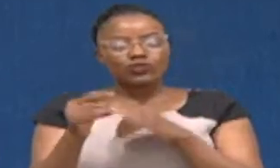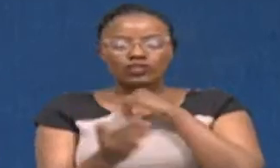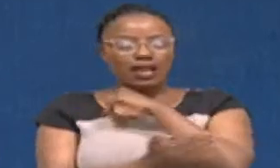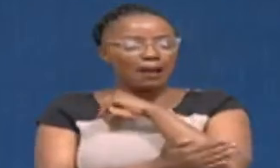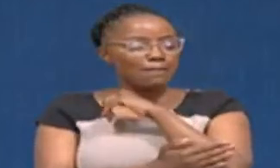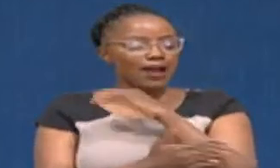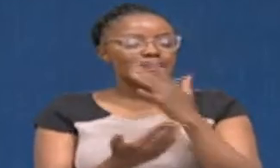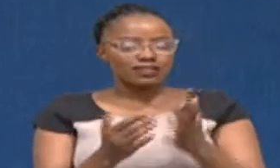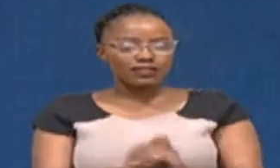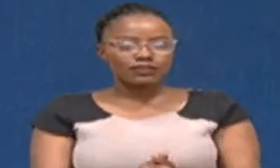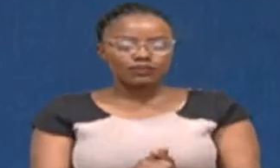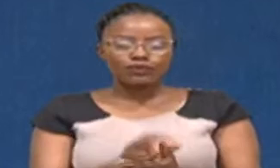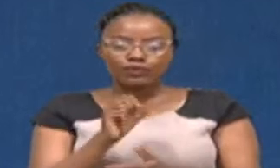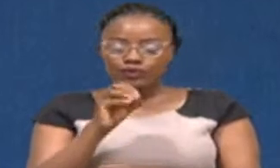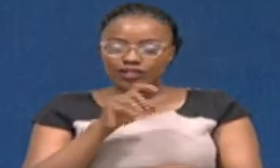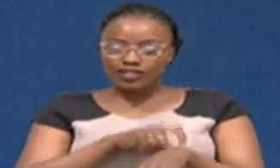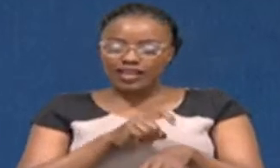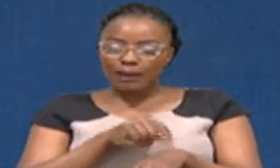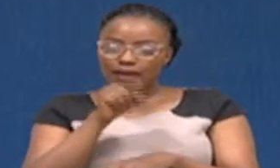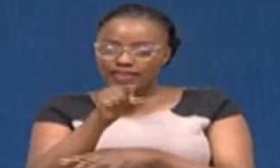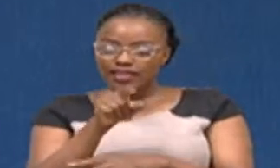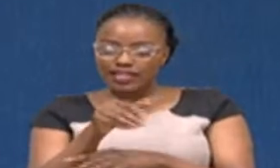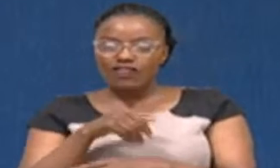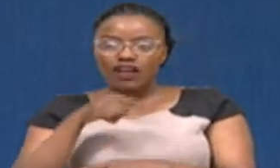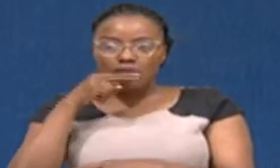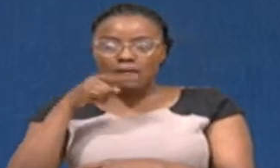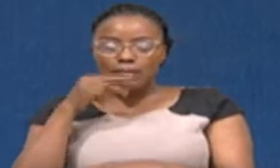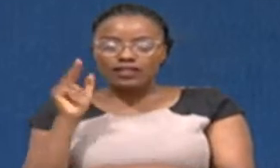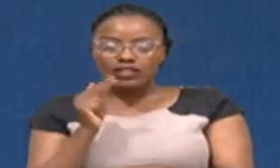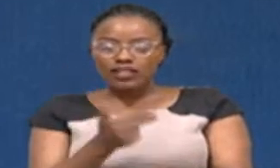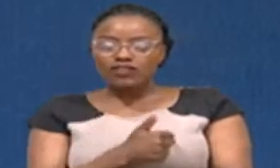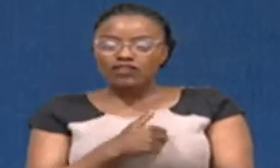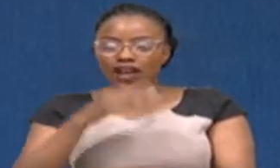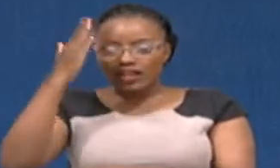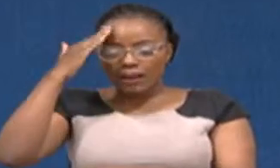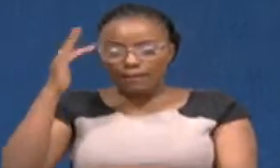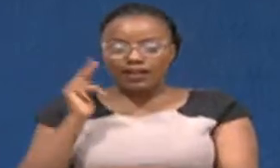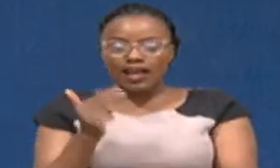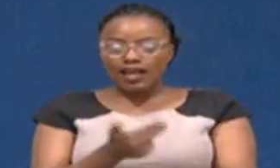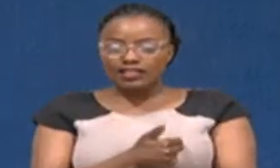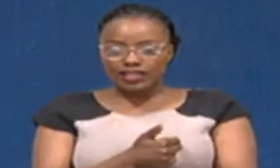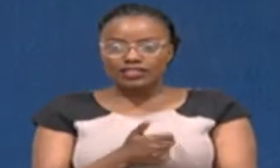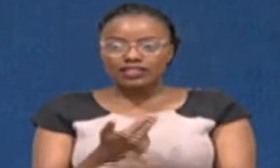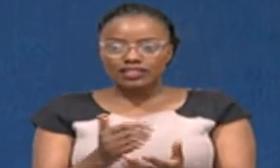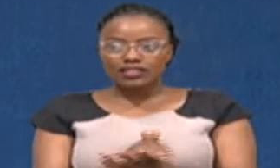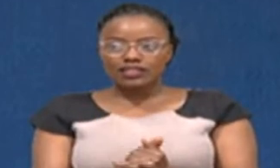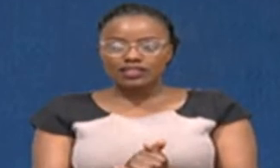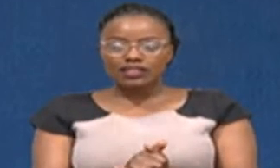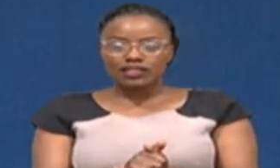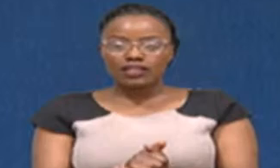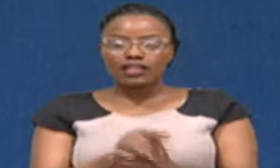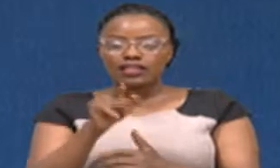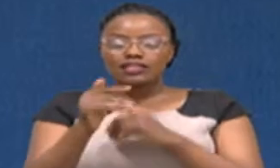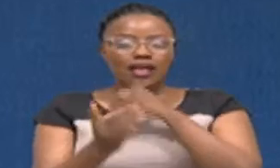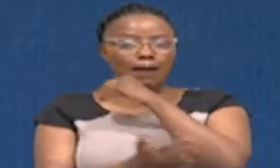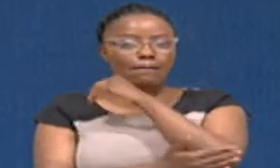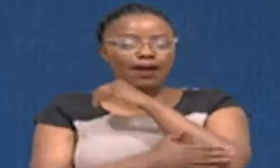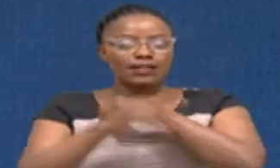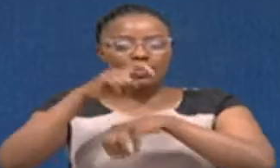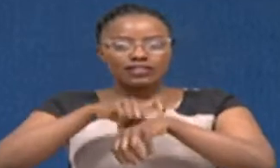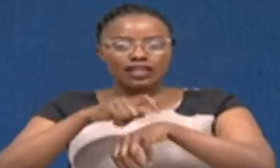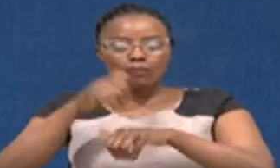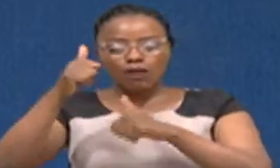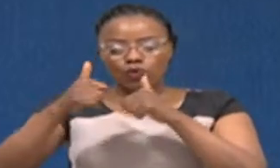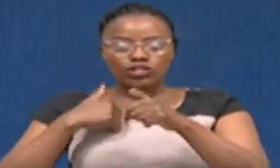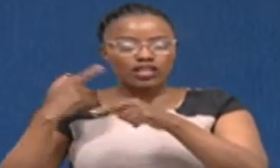terrible. So when this thing is mentioned to us, it reminds of those, it reminds those very bad times that